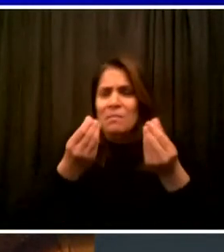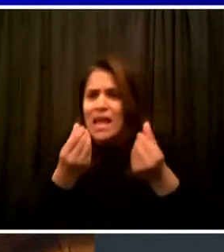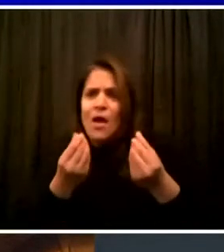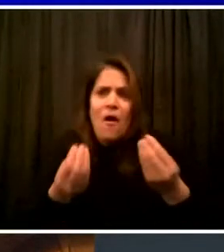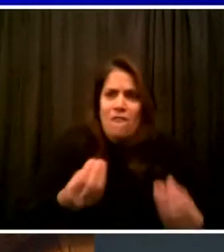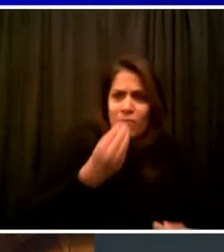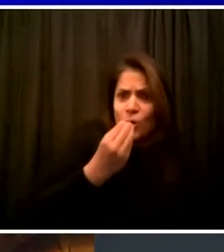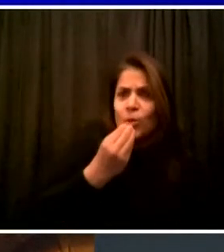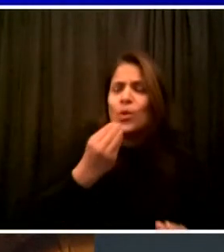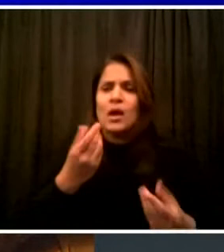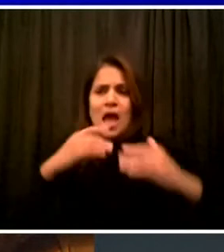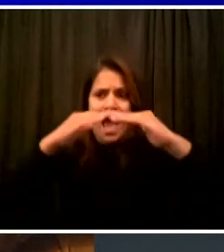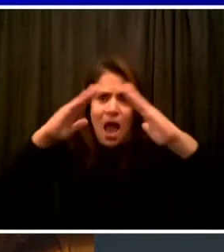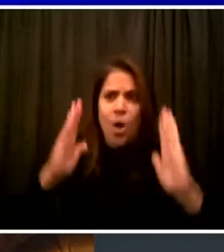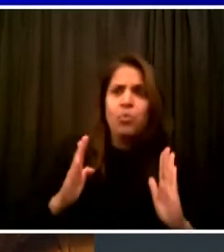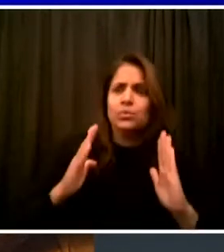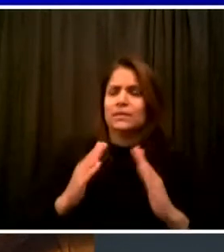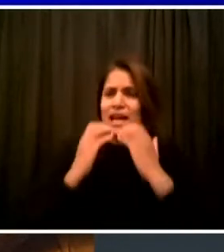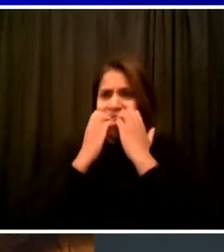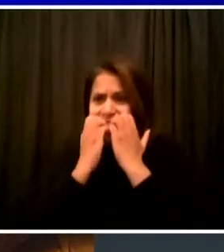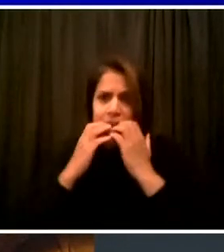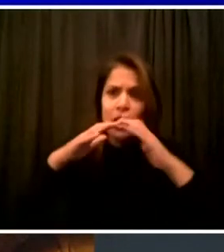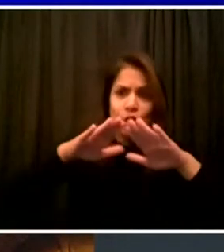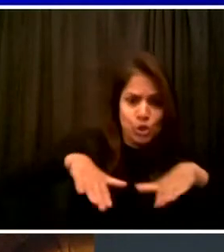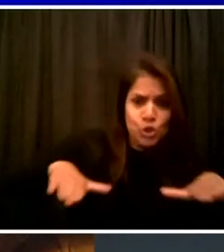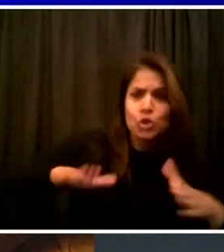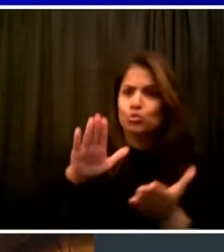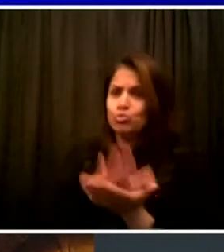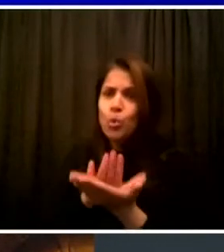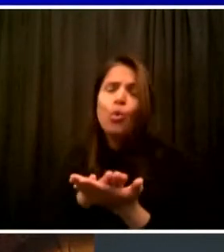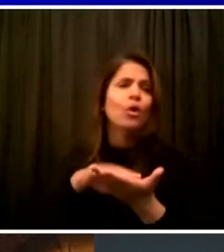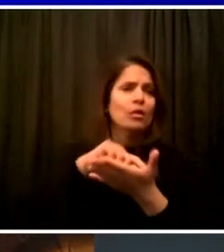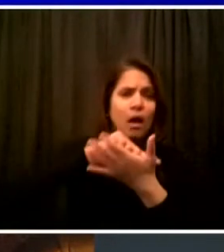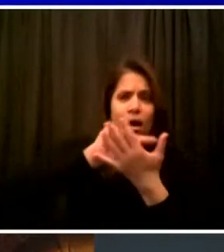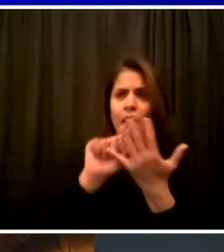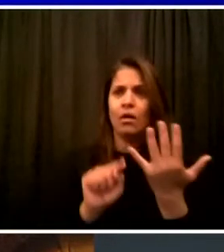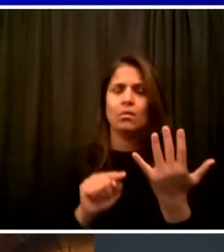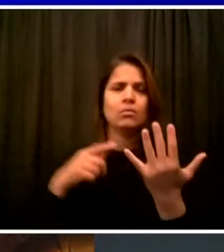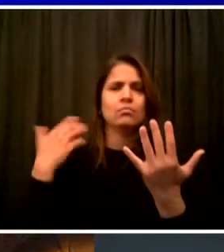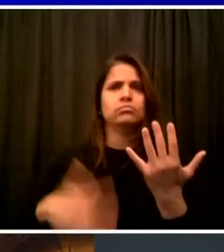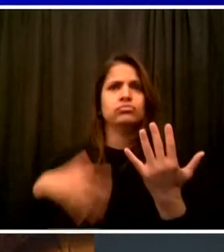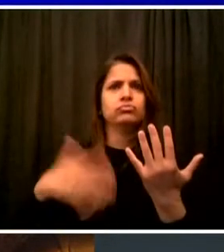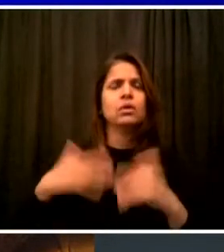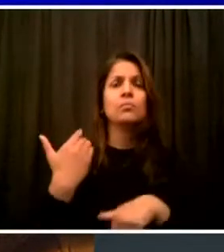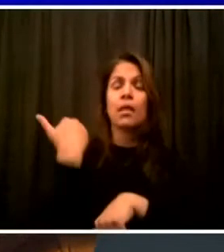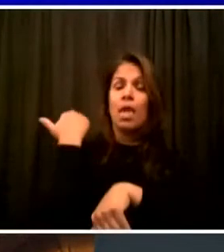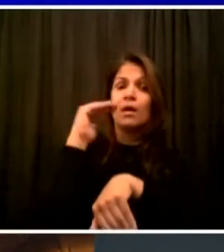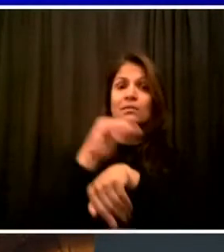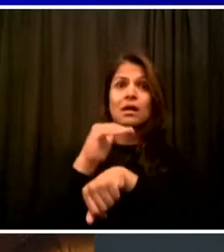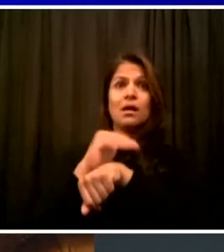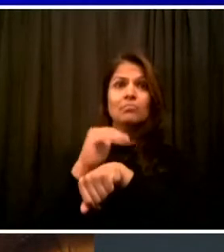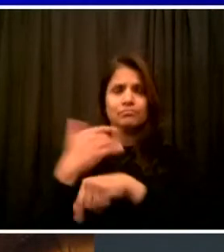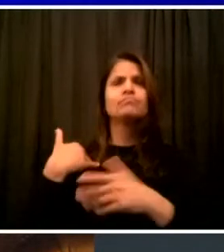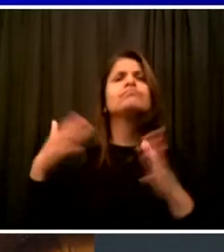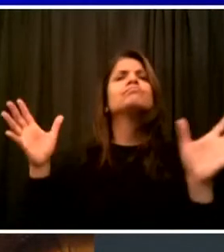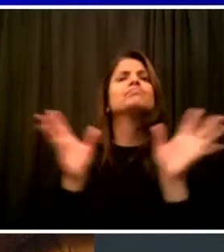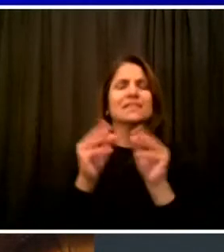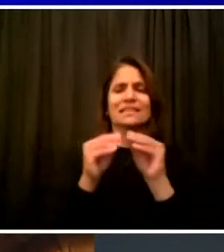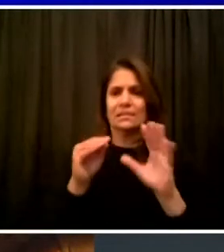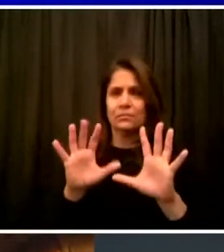who brought so much to discussion, leaders of the small business community of this city, who are part of our small business